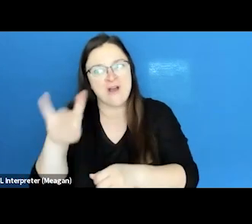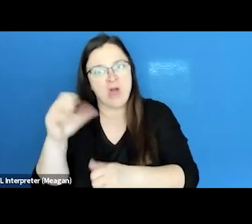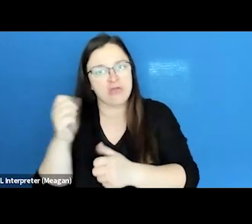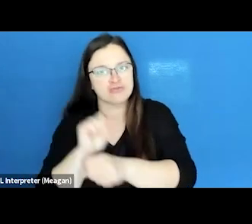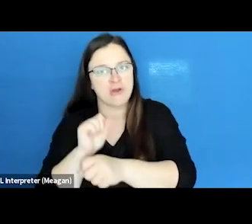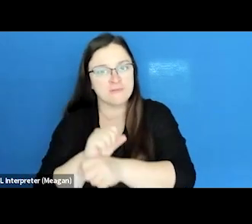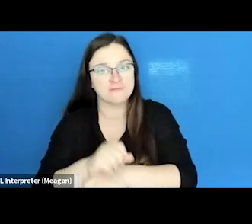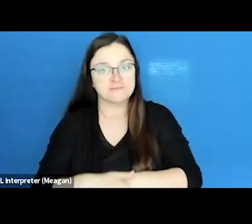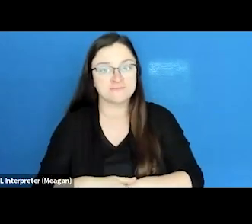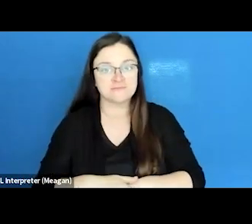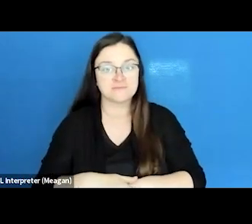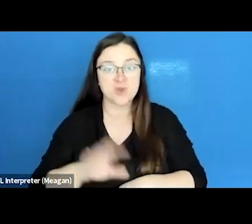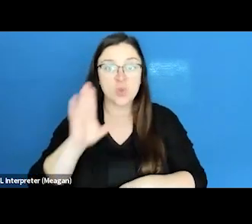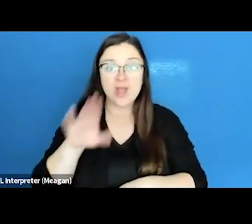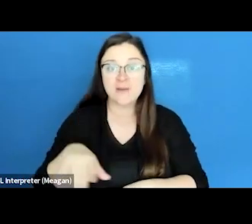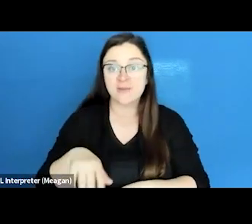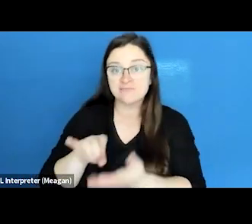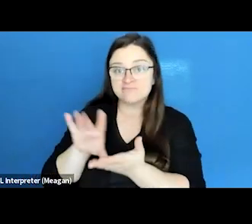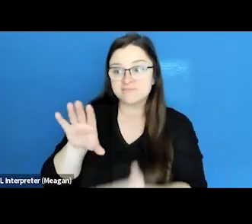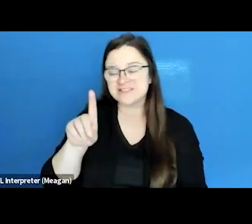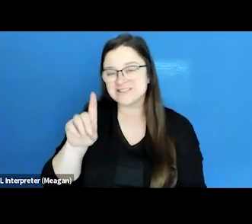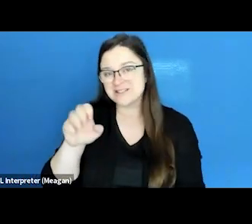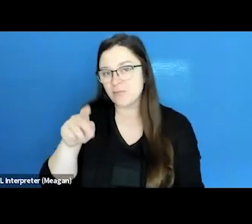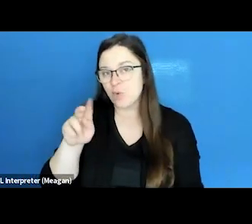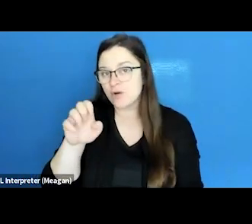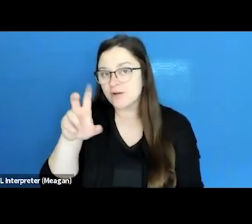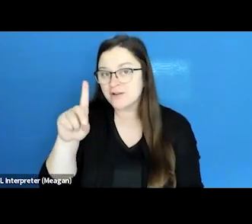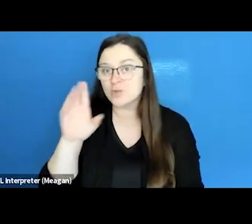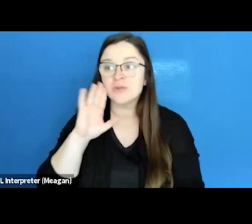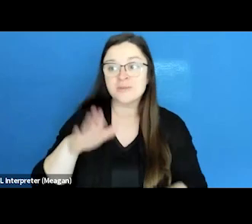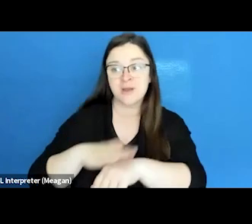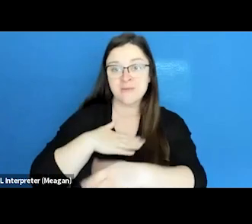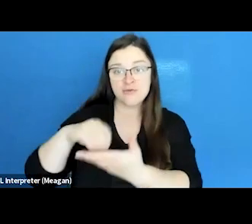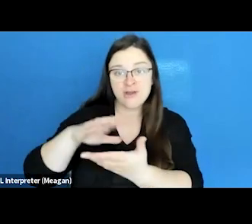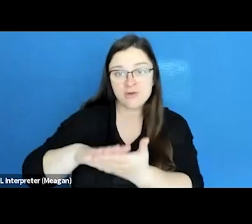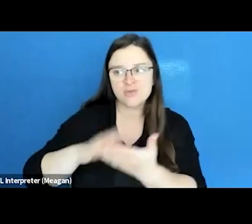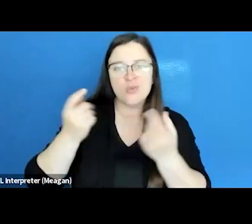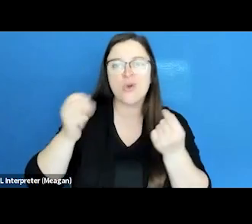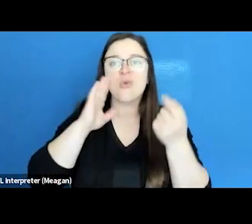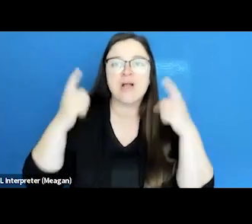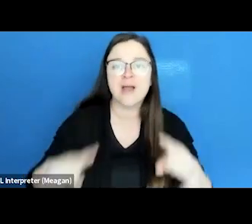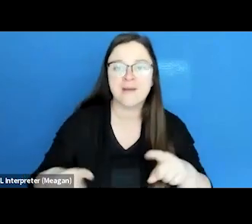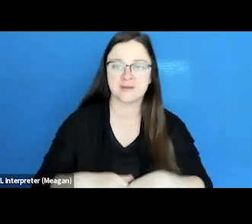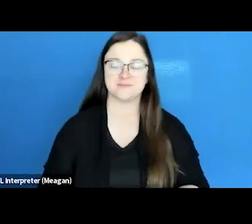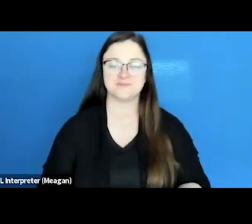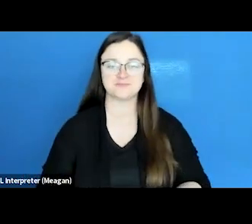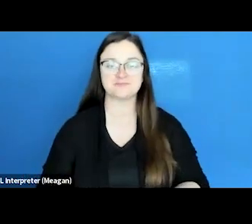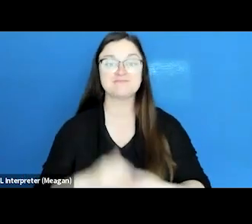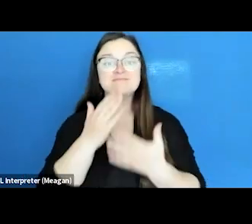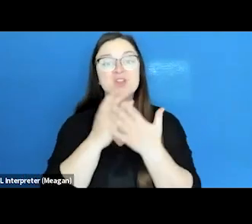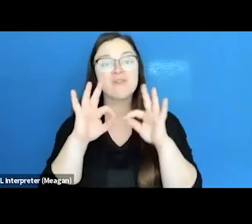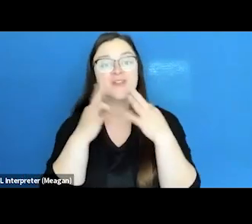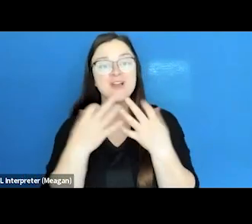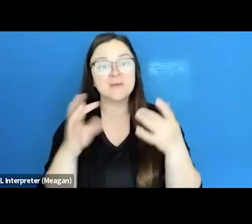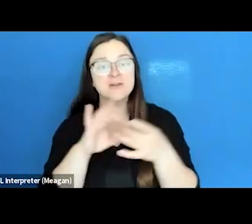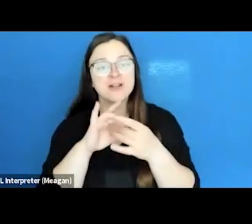Will I get deported? Is this going to be on my record? What's going to happen to me? Some of the family related